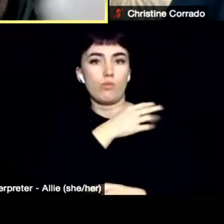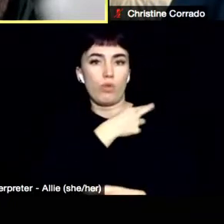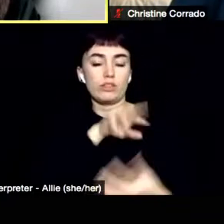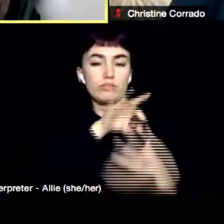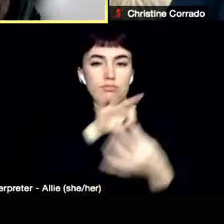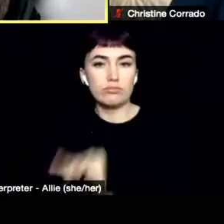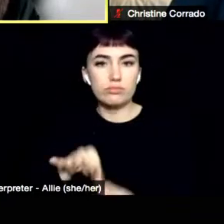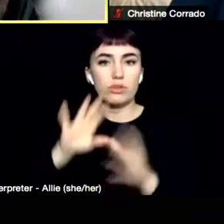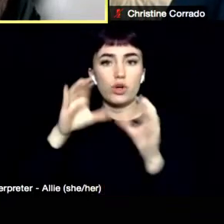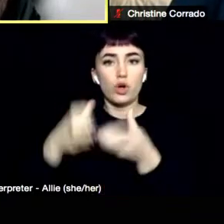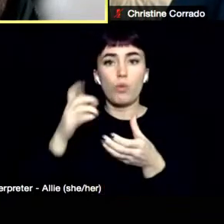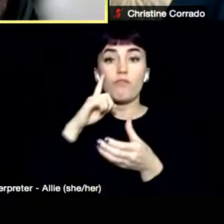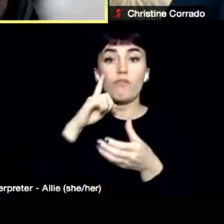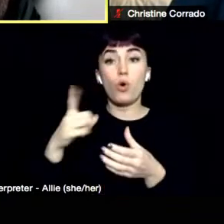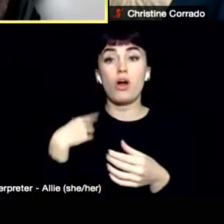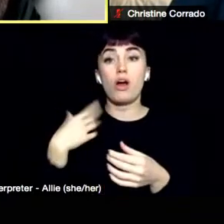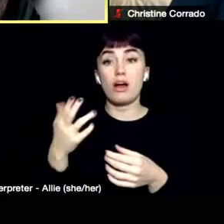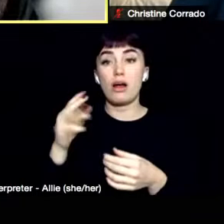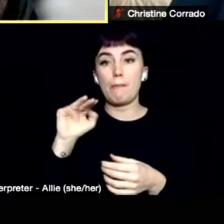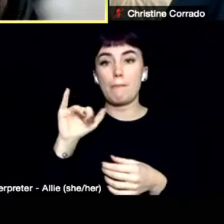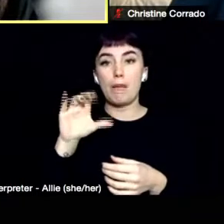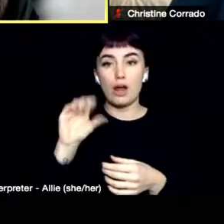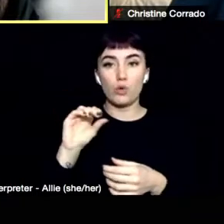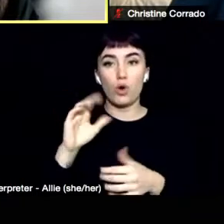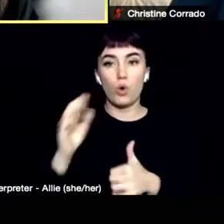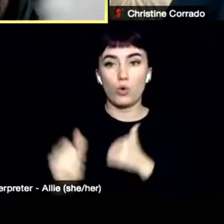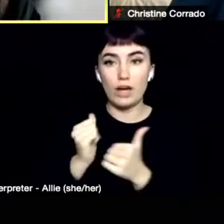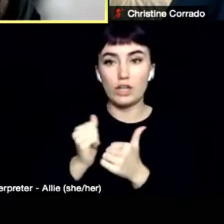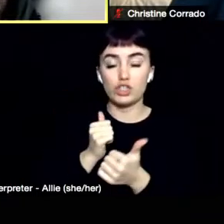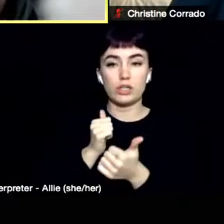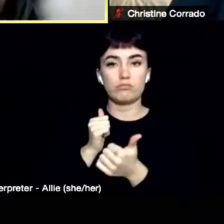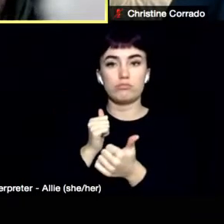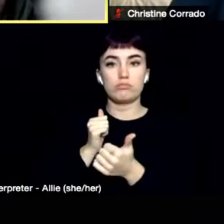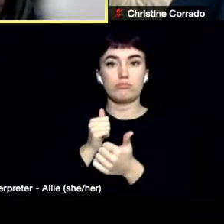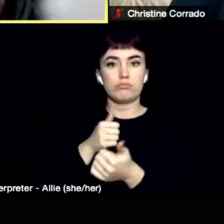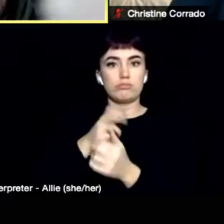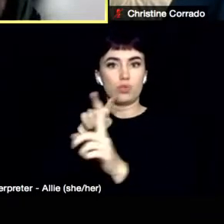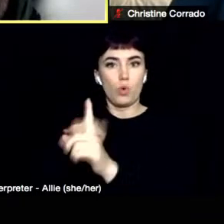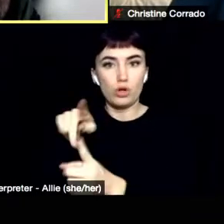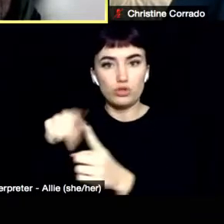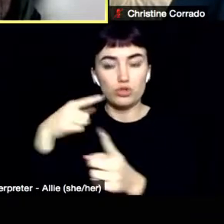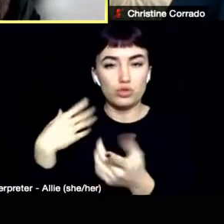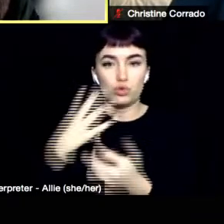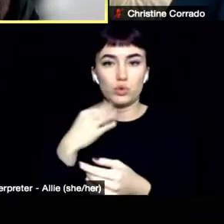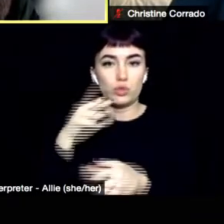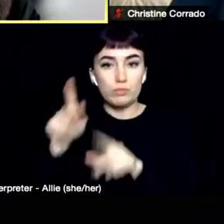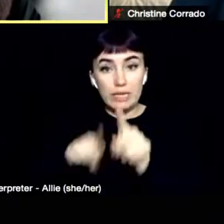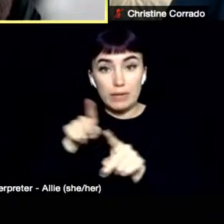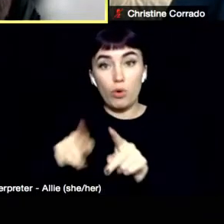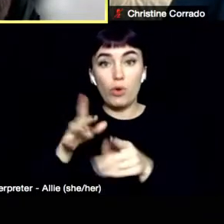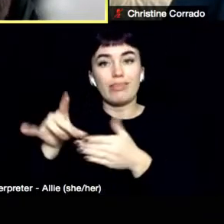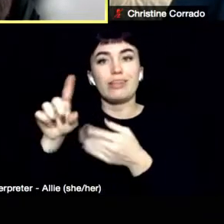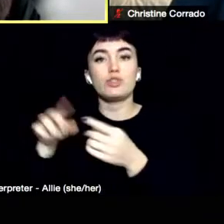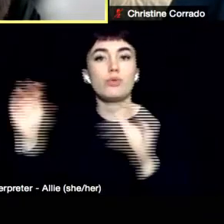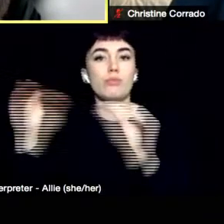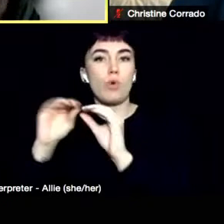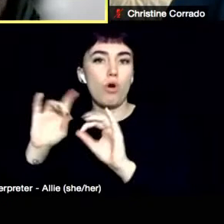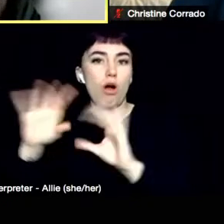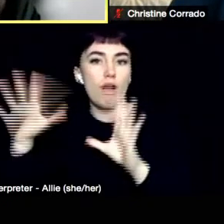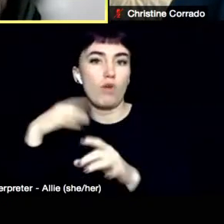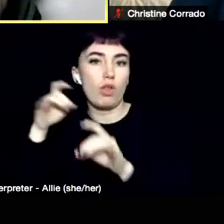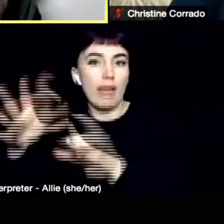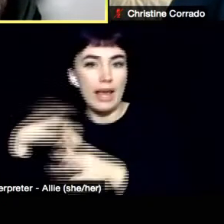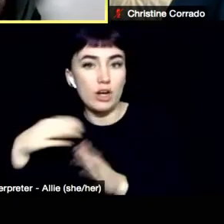microaggressions towards Jewish people that often lead to more overt hate crimes. And on July 24th, 2018, when